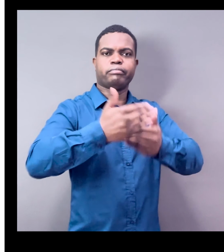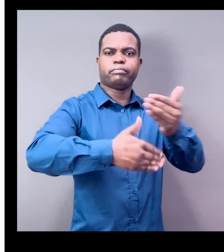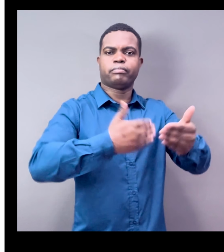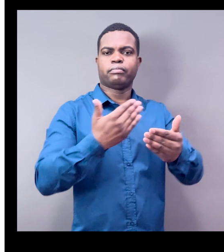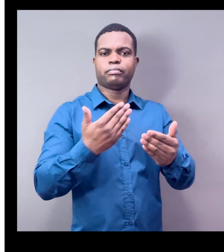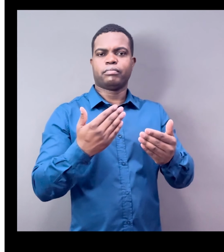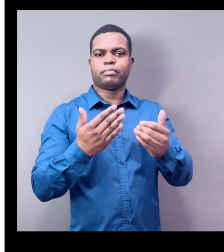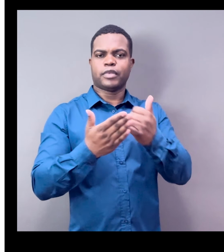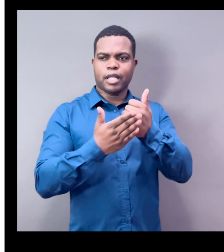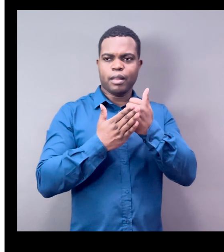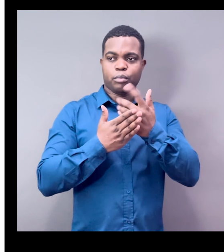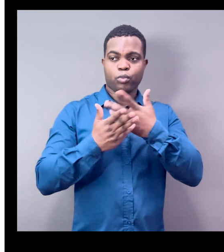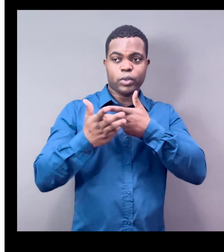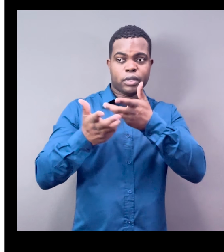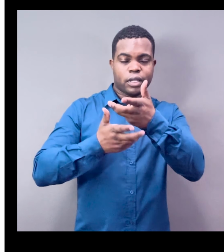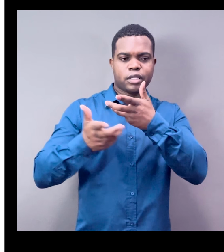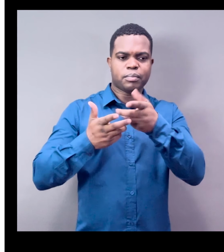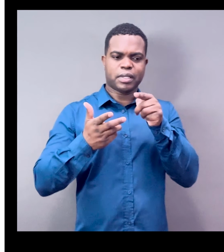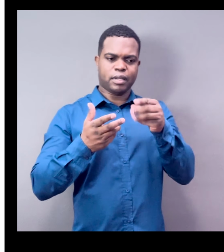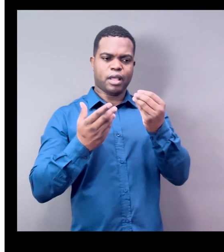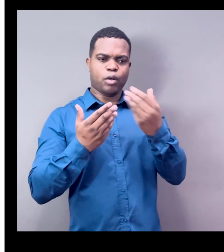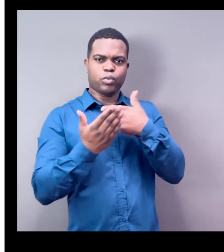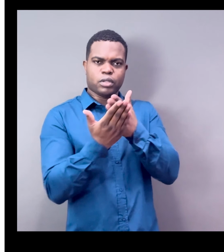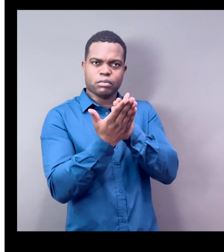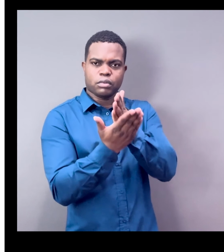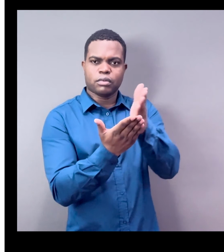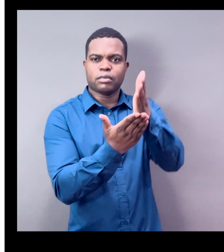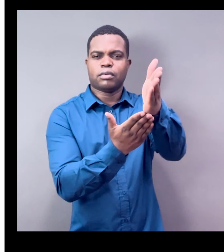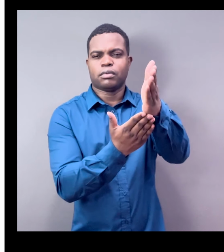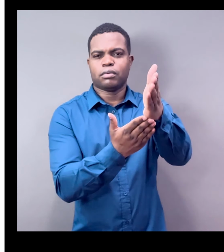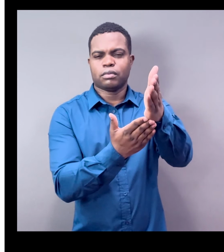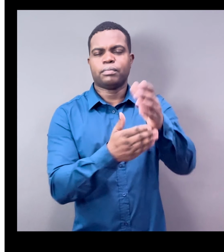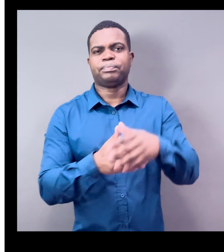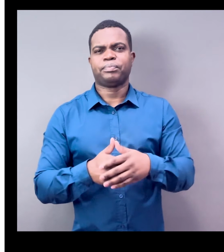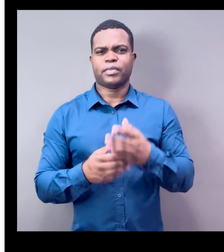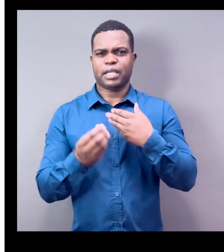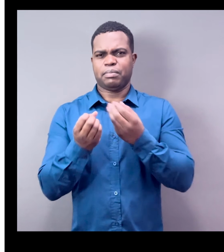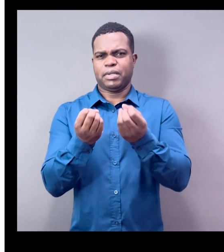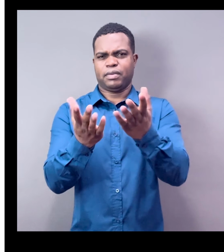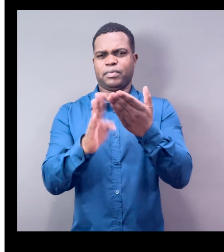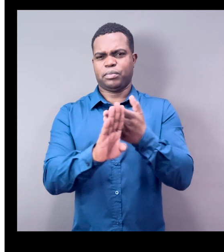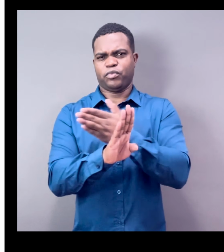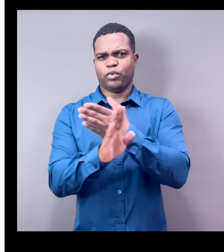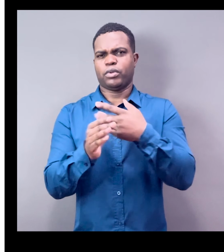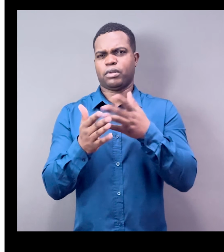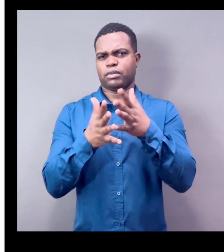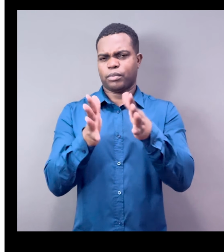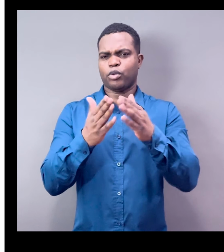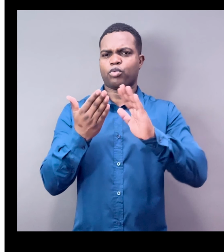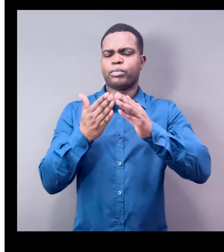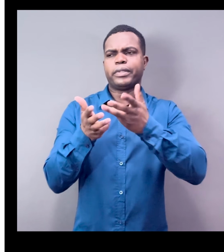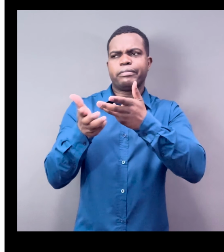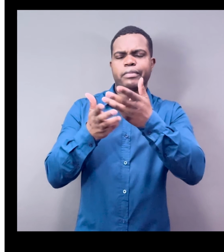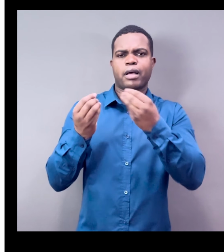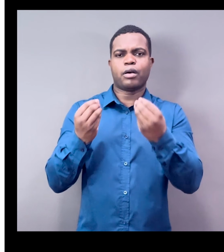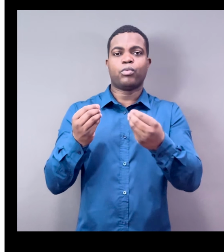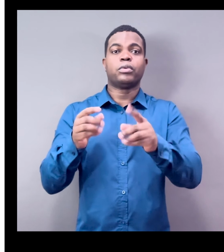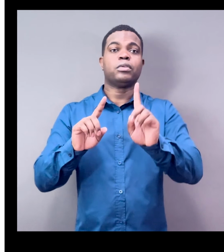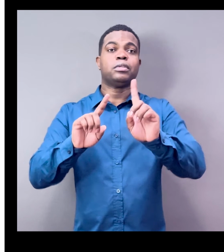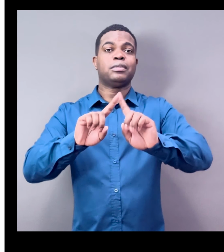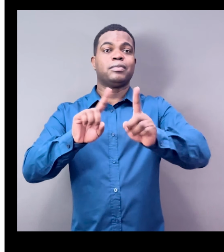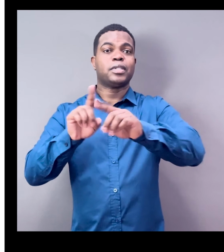direction of your community engagement effort. I have mentioned earlier the examples of community,